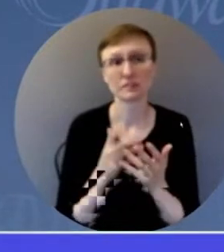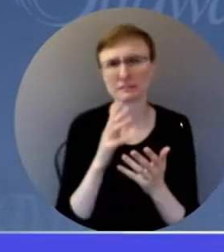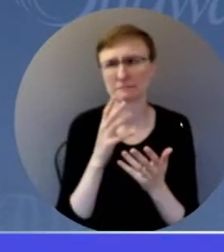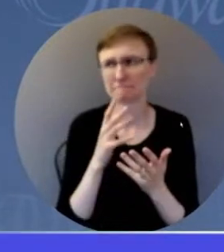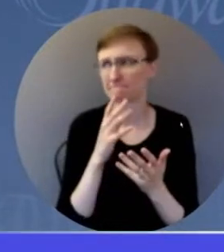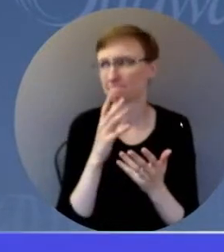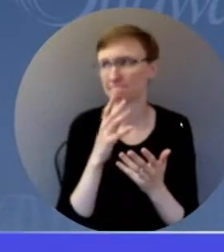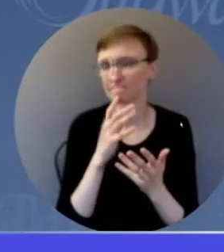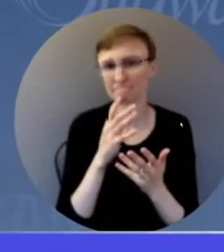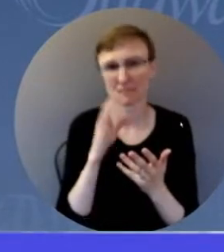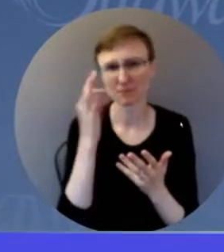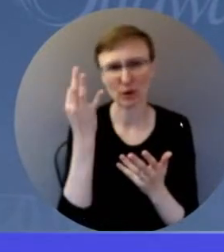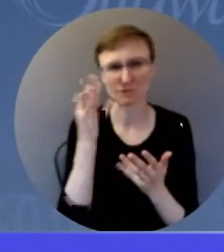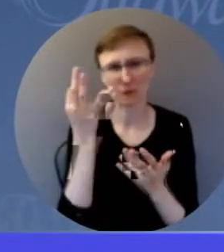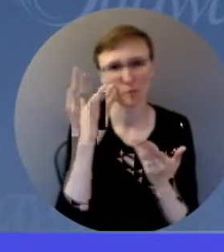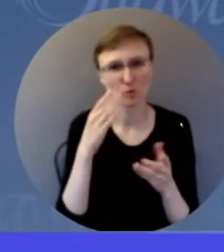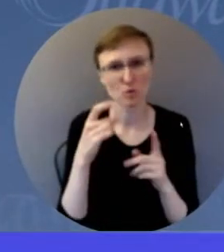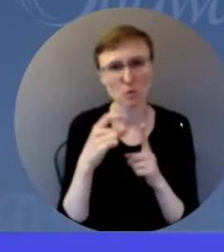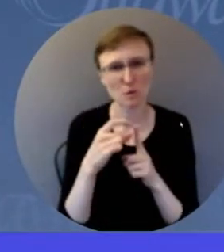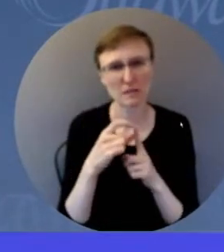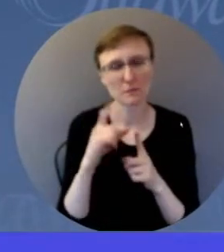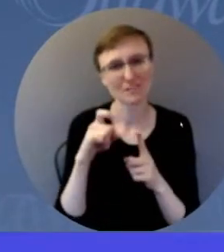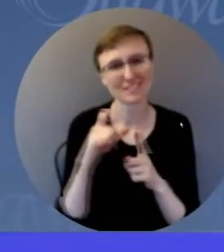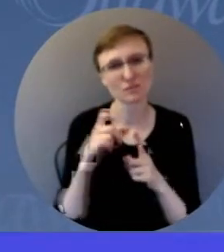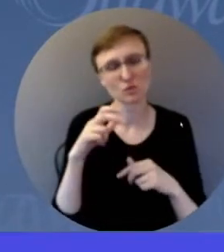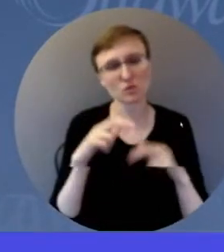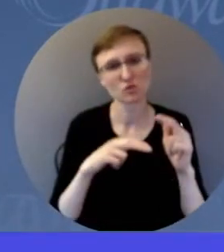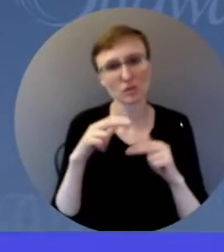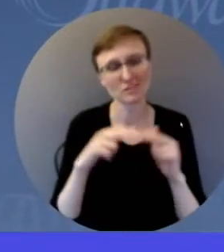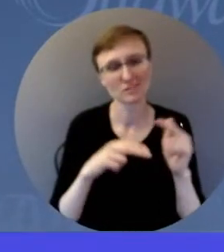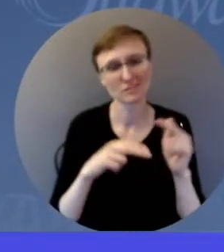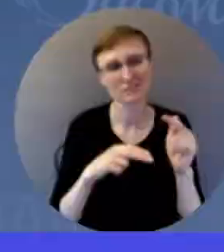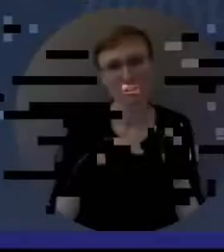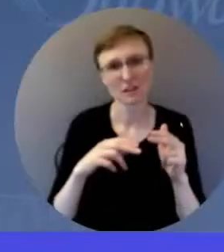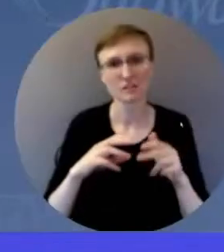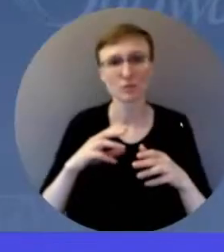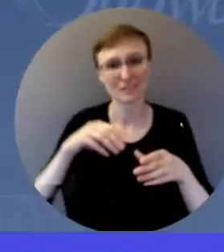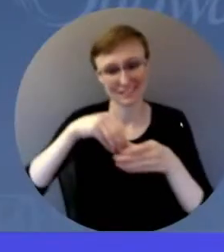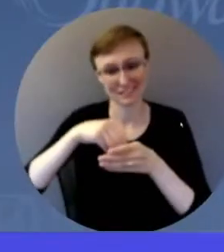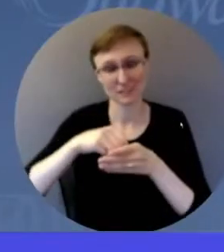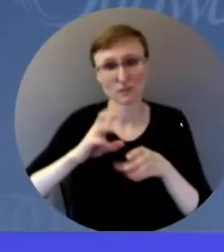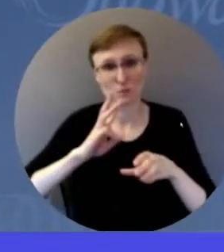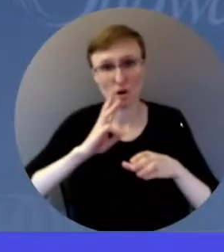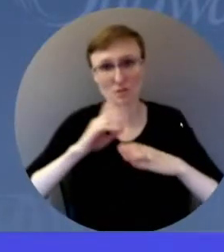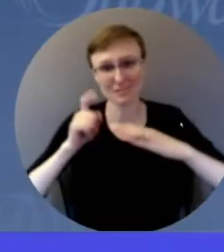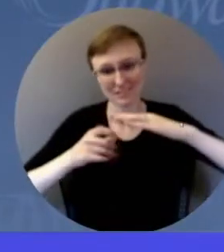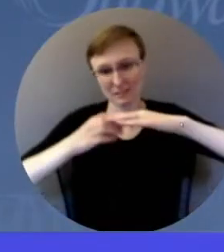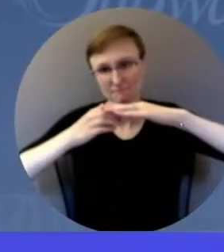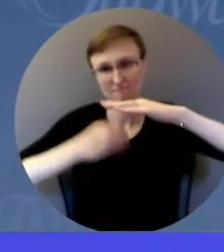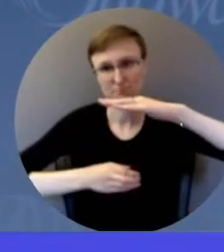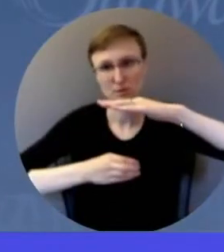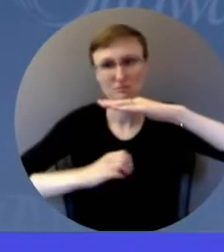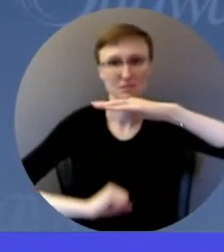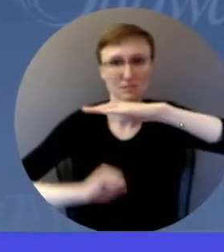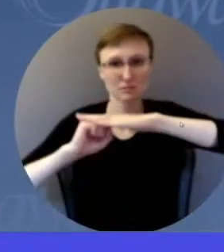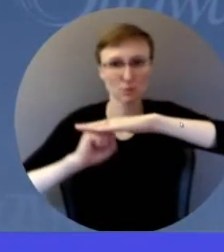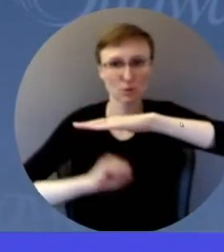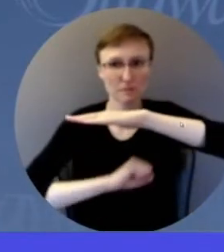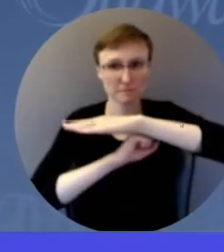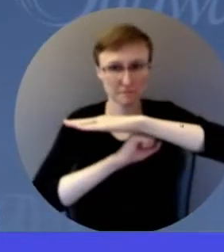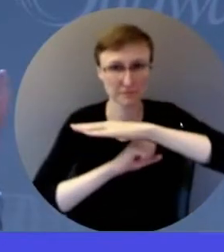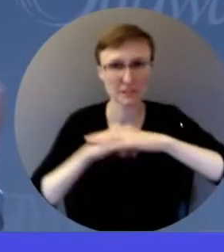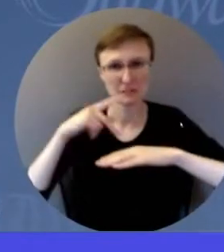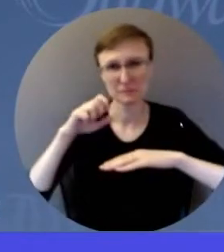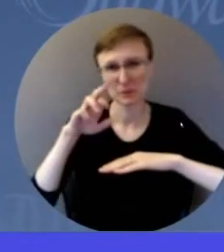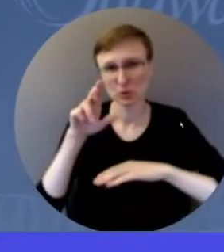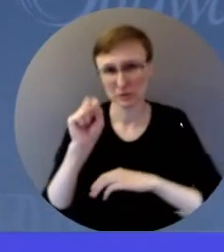we have to construct some piers in the water. So we have the support at the community level